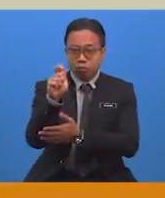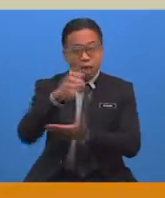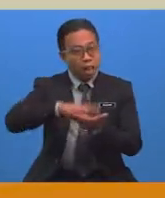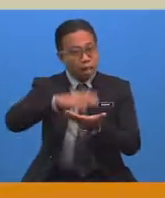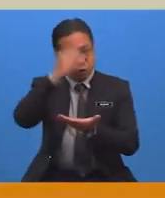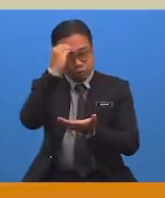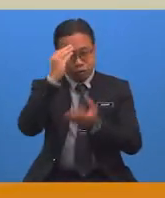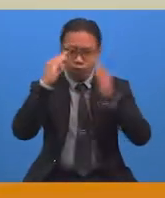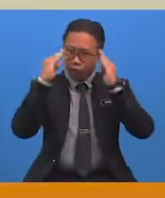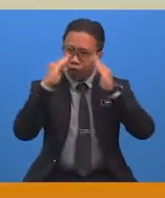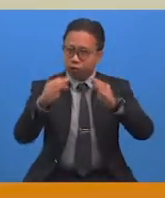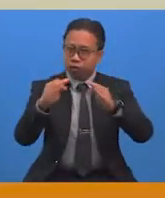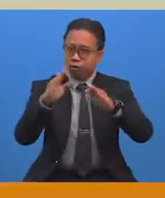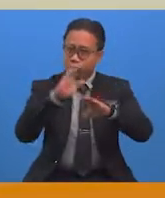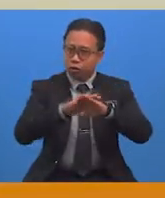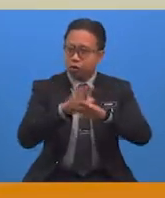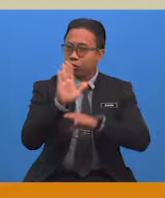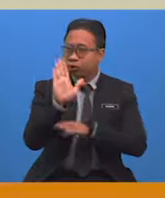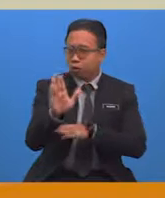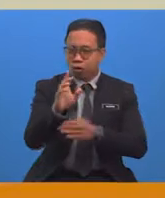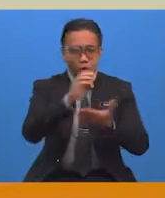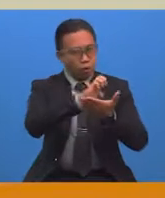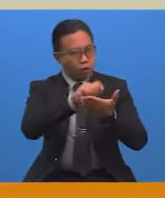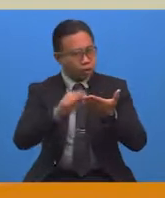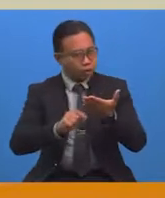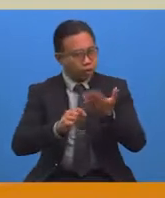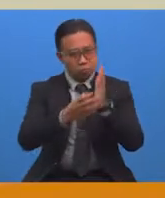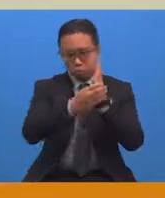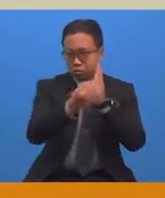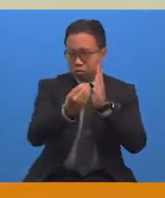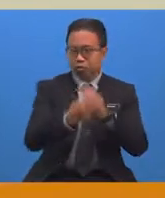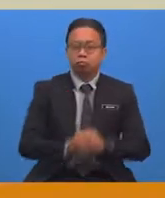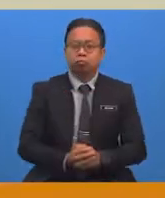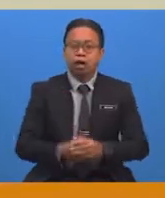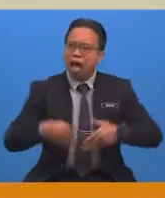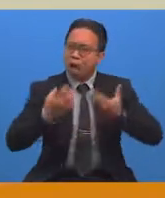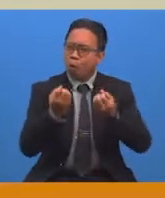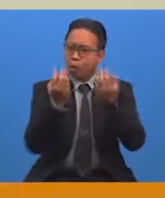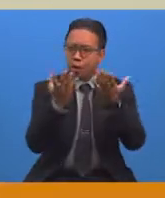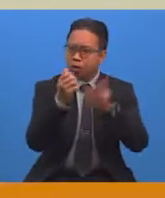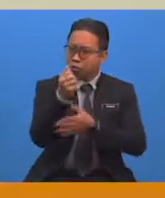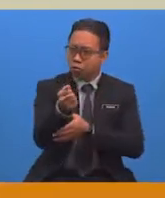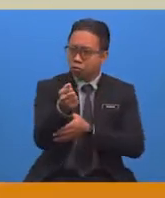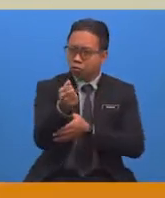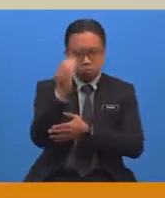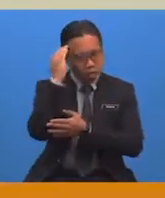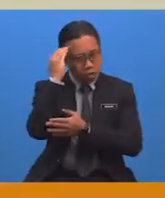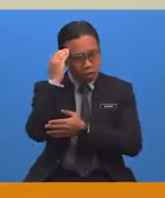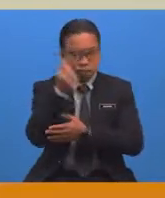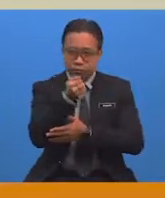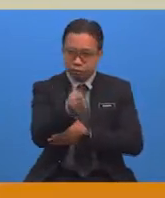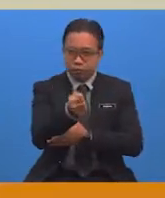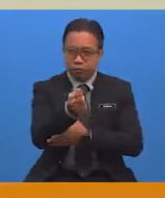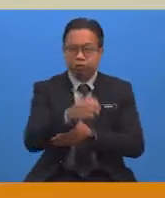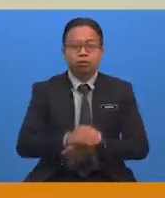will focus on your writing skills. How many of you consider yourselves